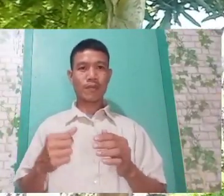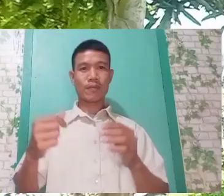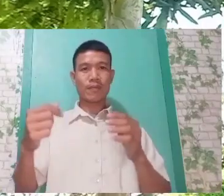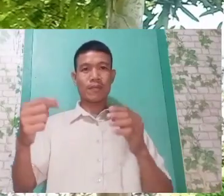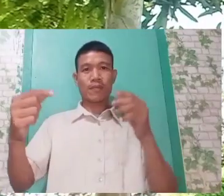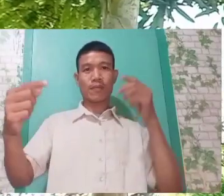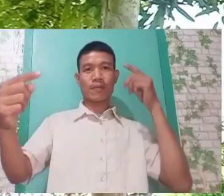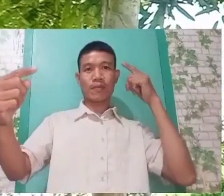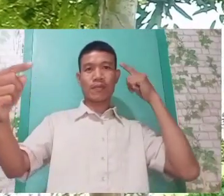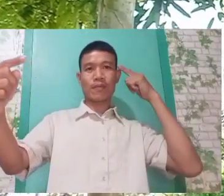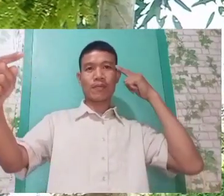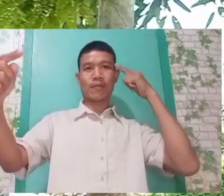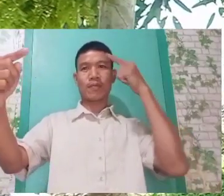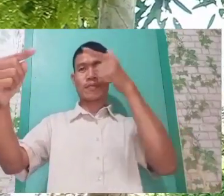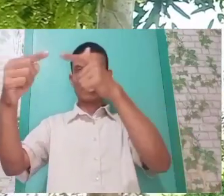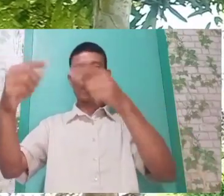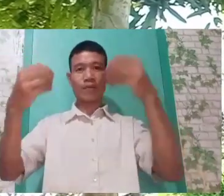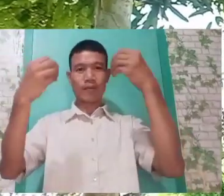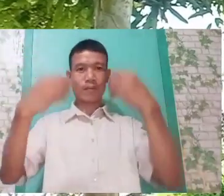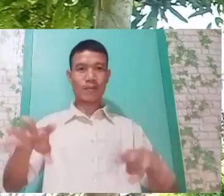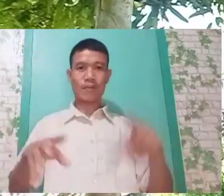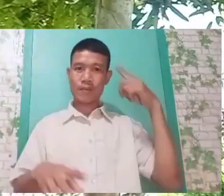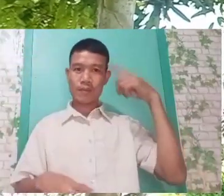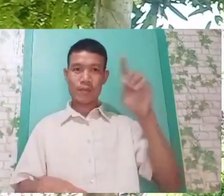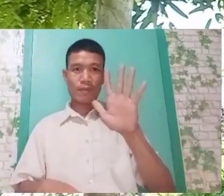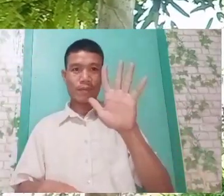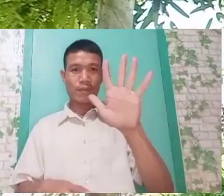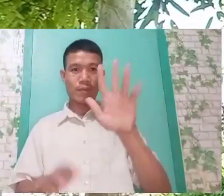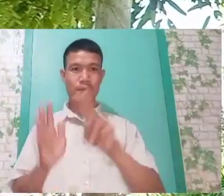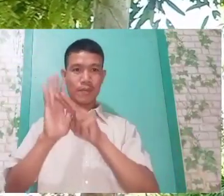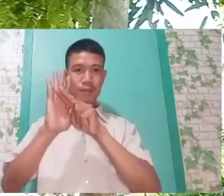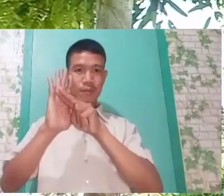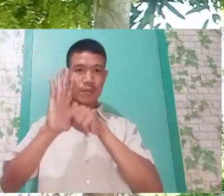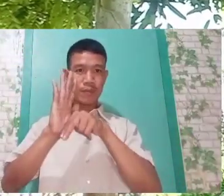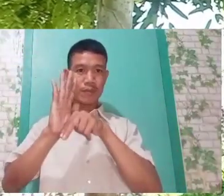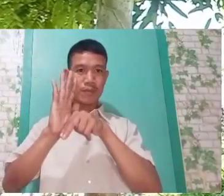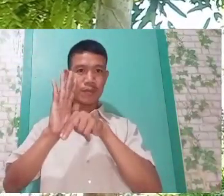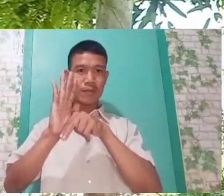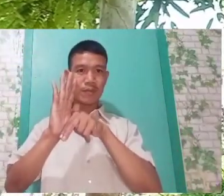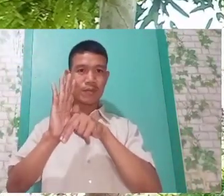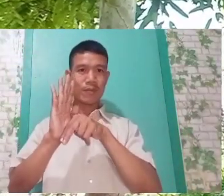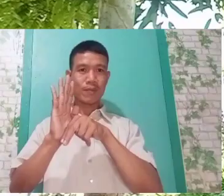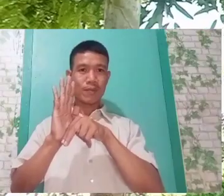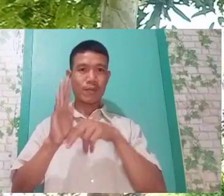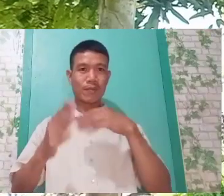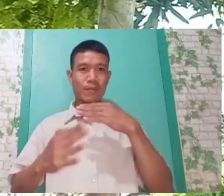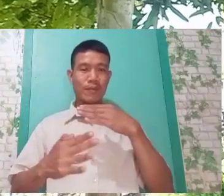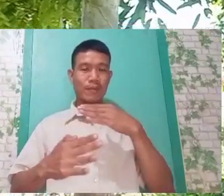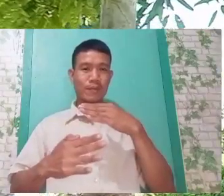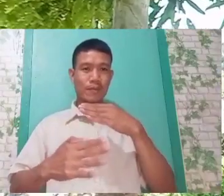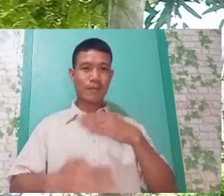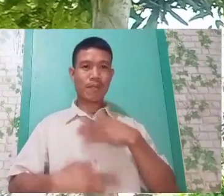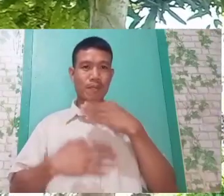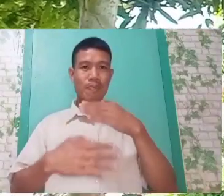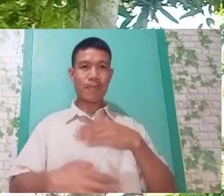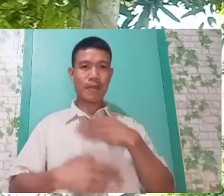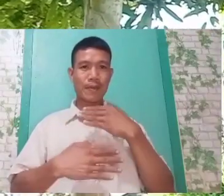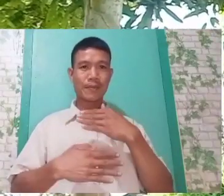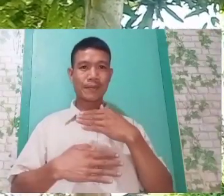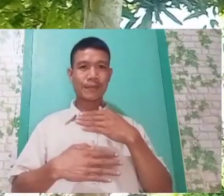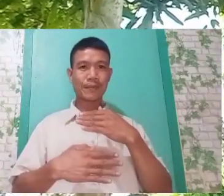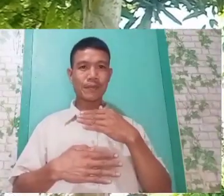to accomplish it for 5 hours. So it's quite fulfilling for my